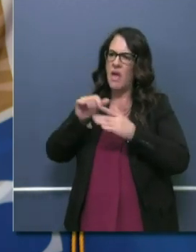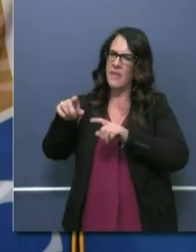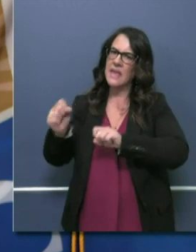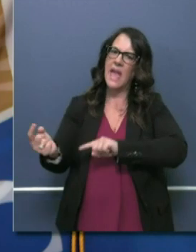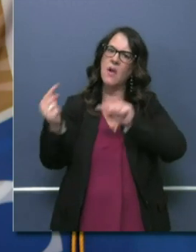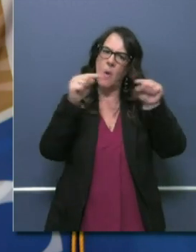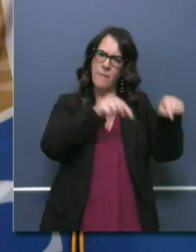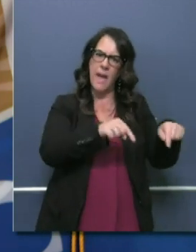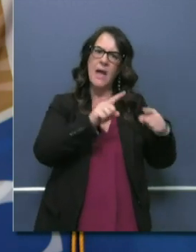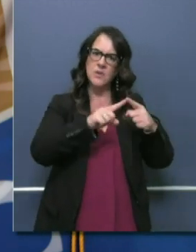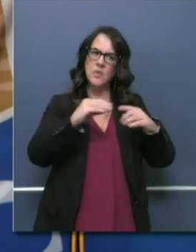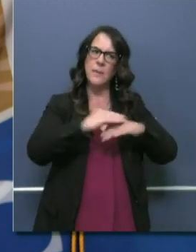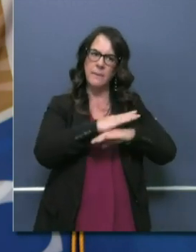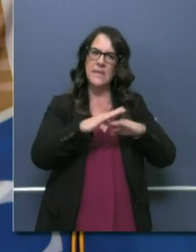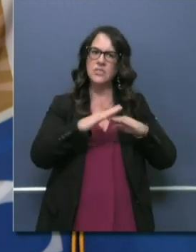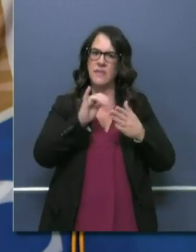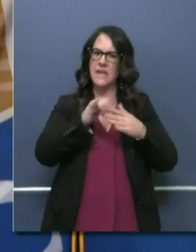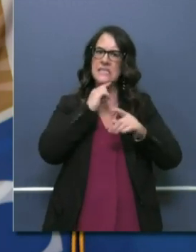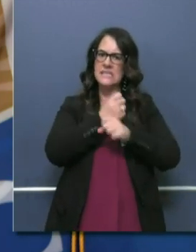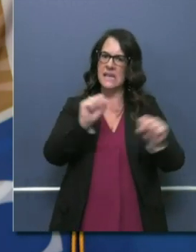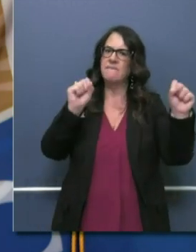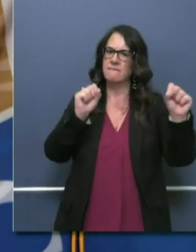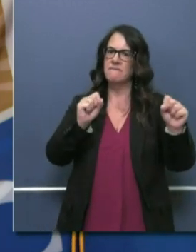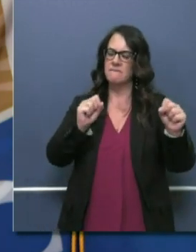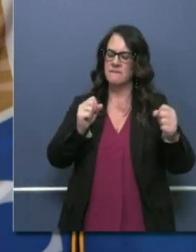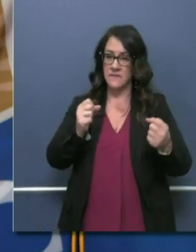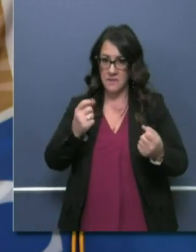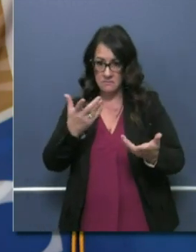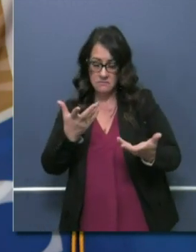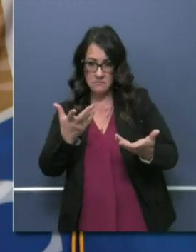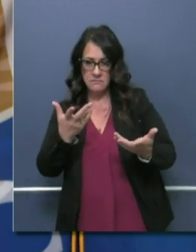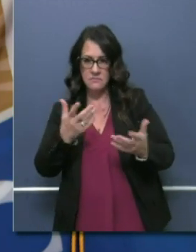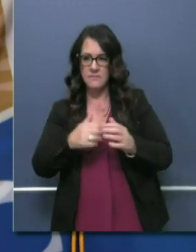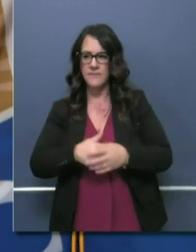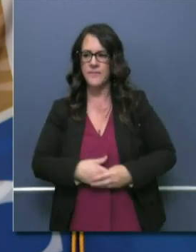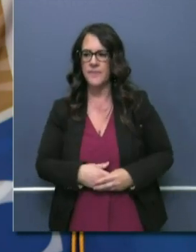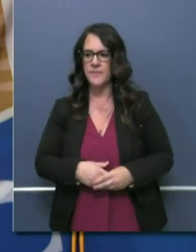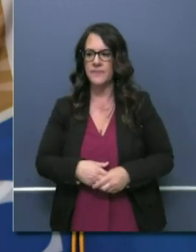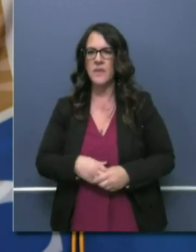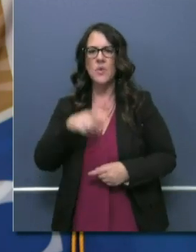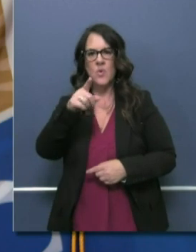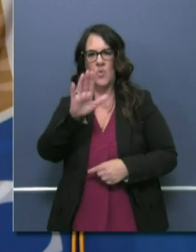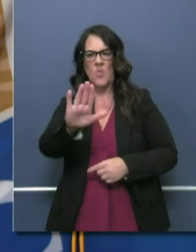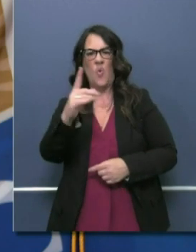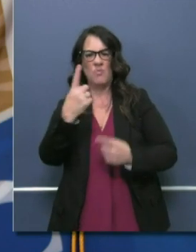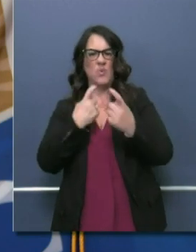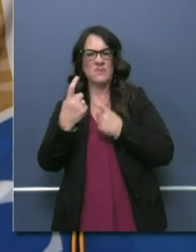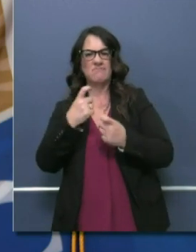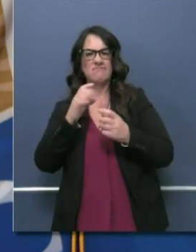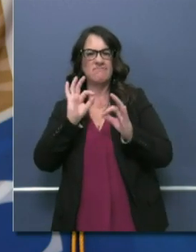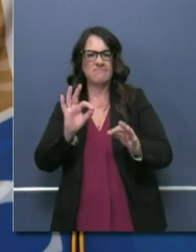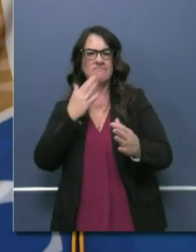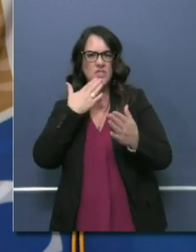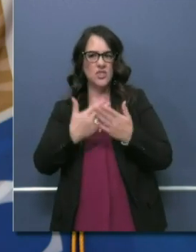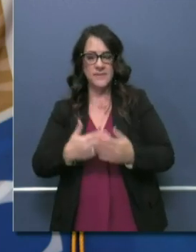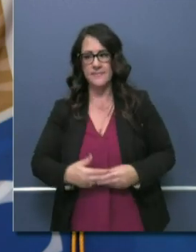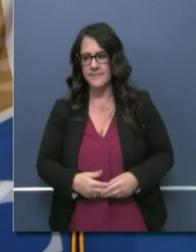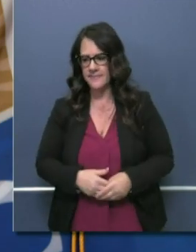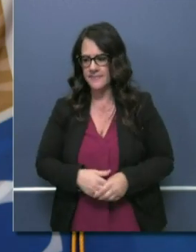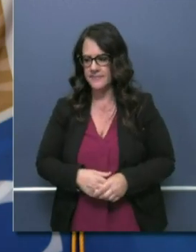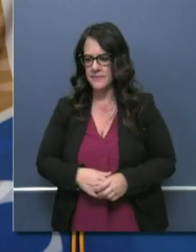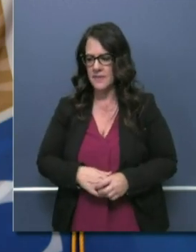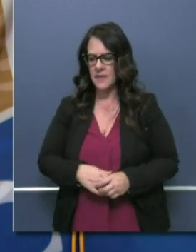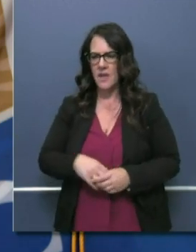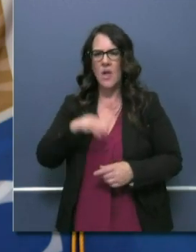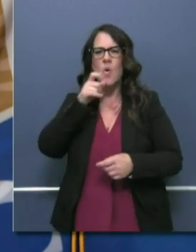open? Yeah, I think that's, let me tackle both. Both good questions. So the local